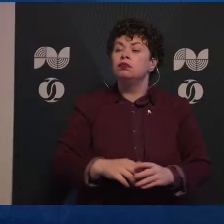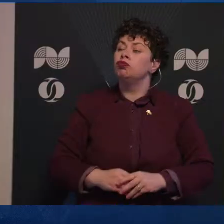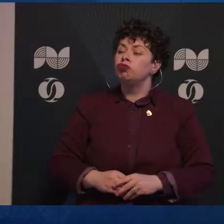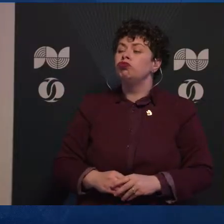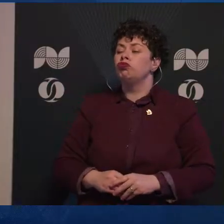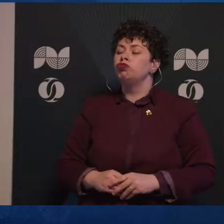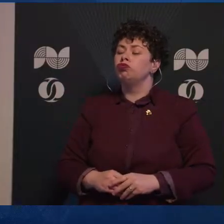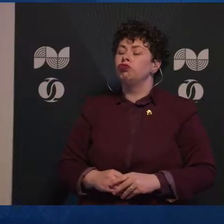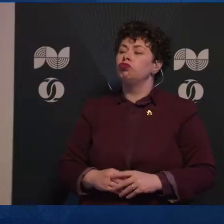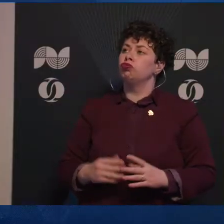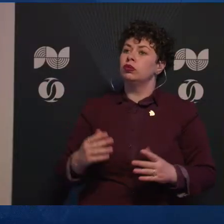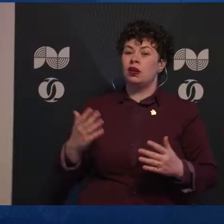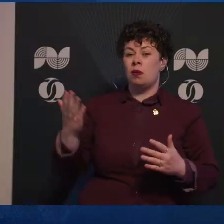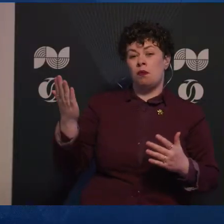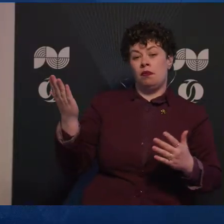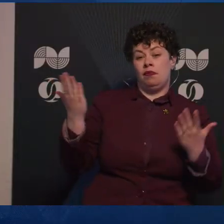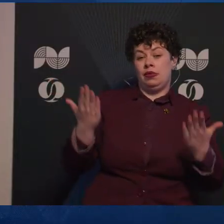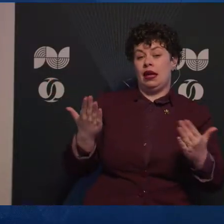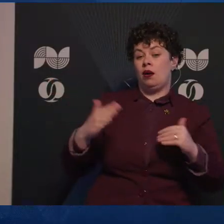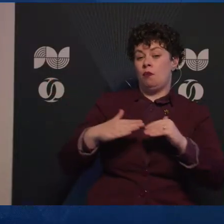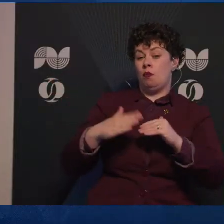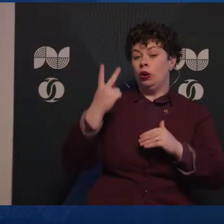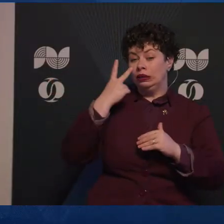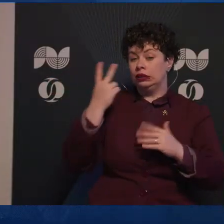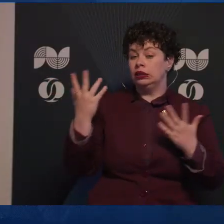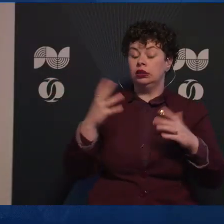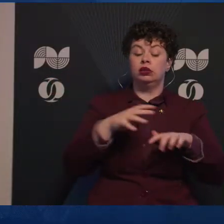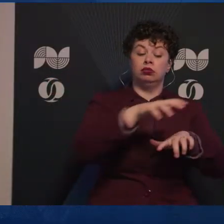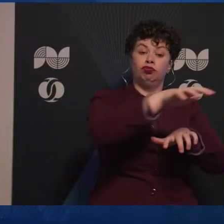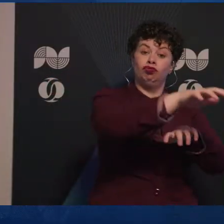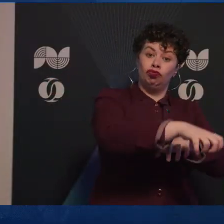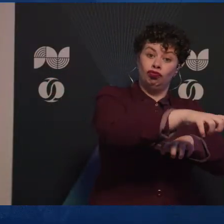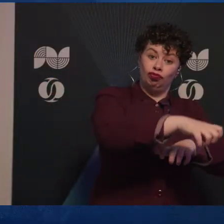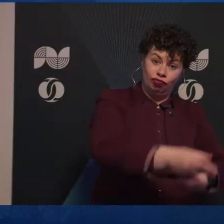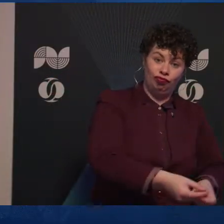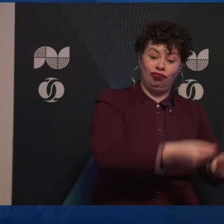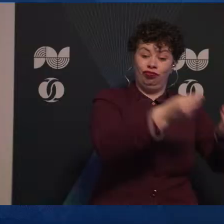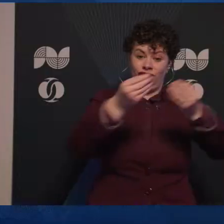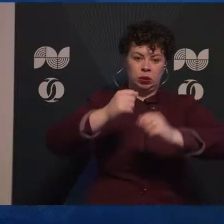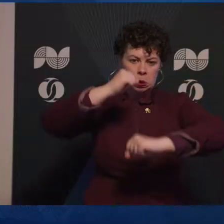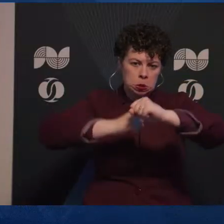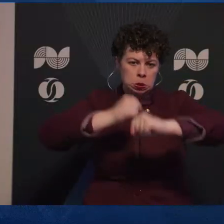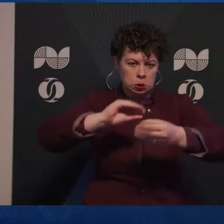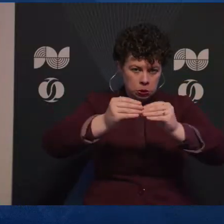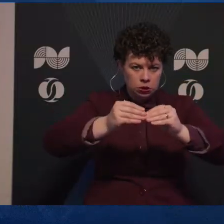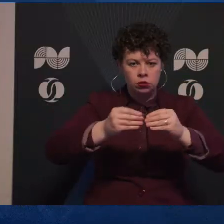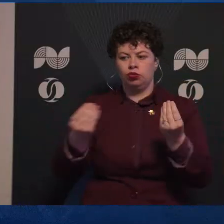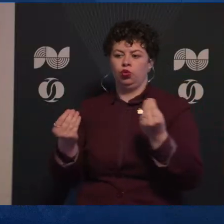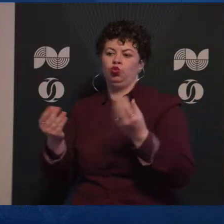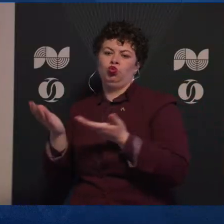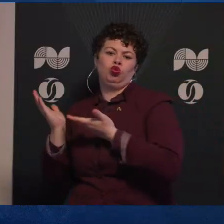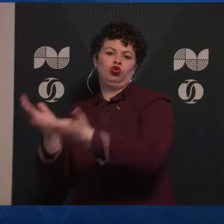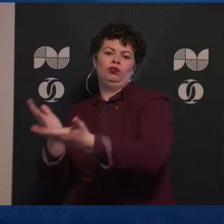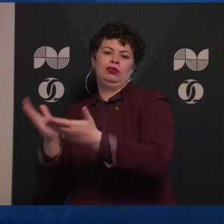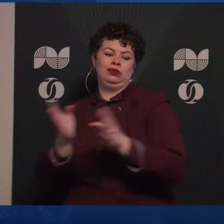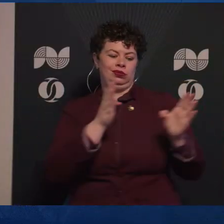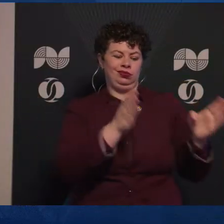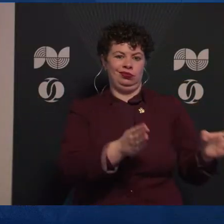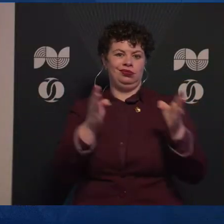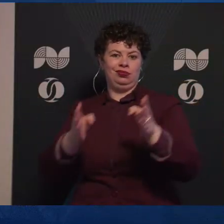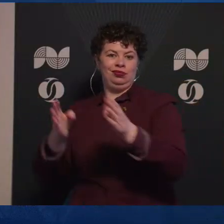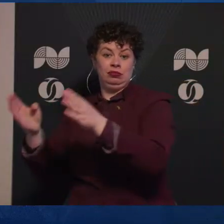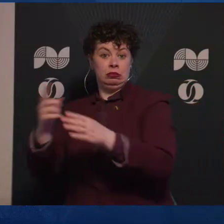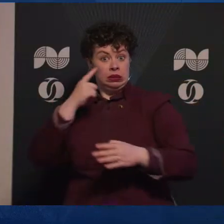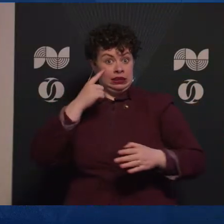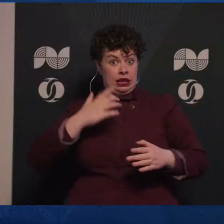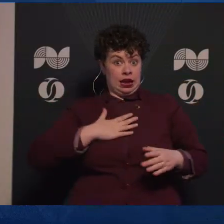from agriculture to manufacturing to services. And what you have seen in our countries of operations is that they have